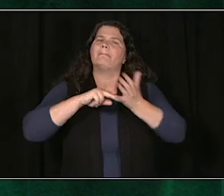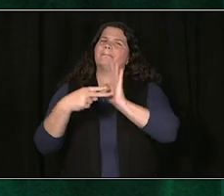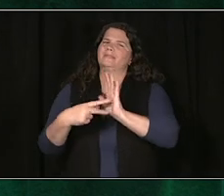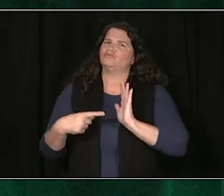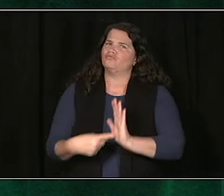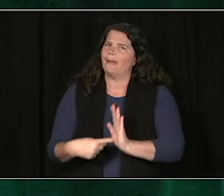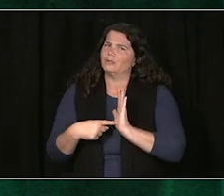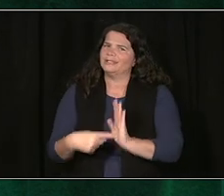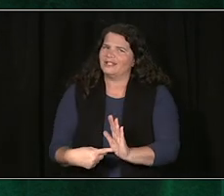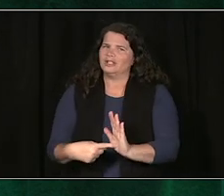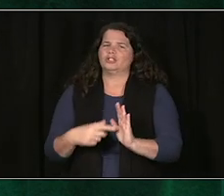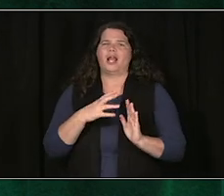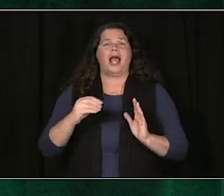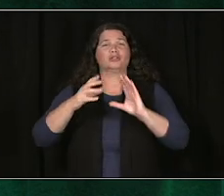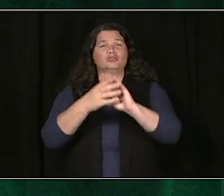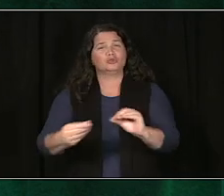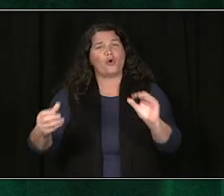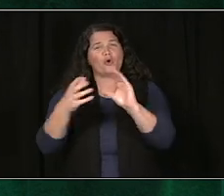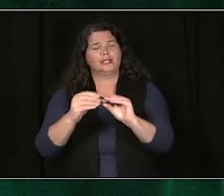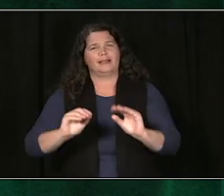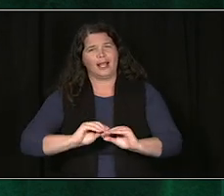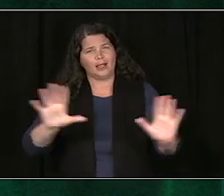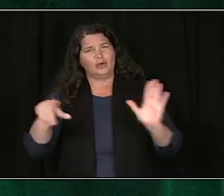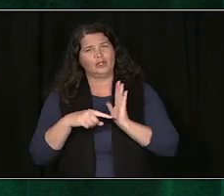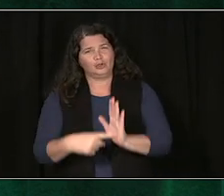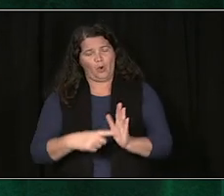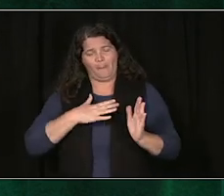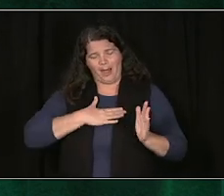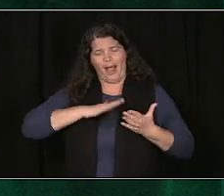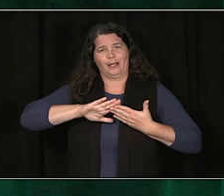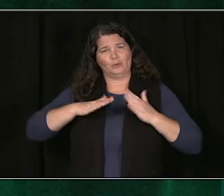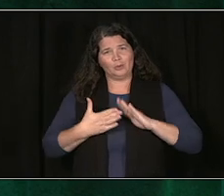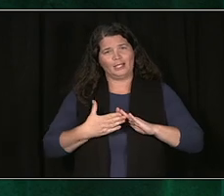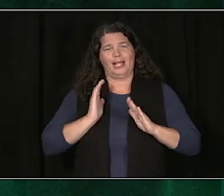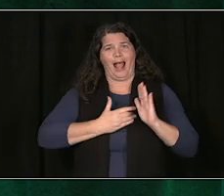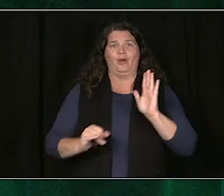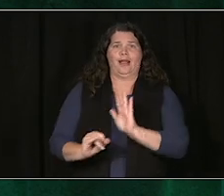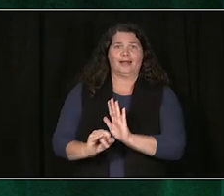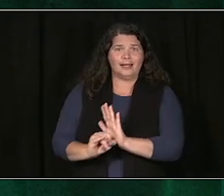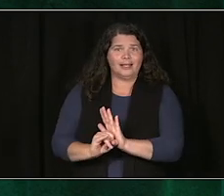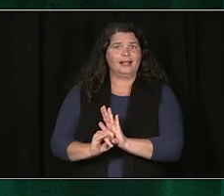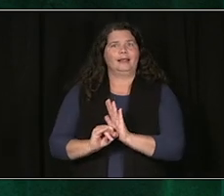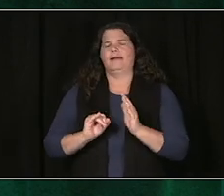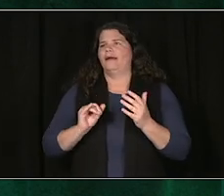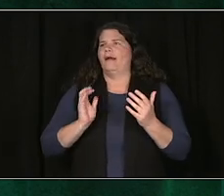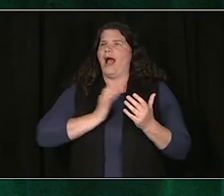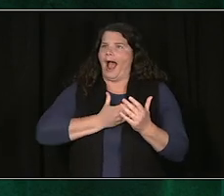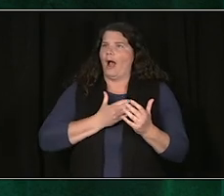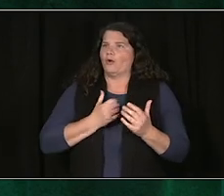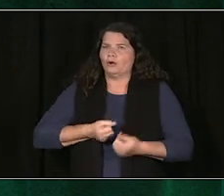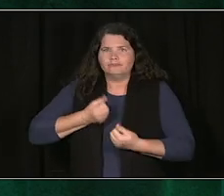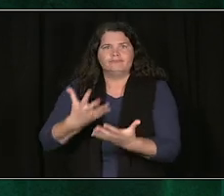being able to have stories of people who are coming from my community feel that they have the ability to